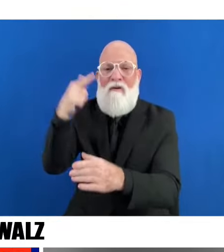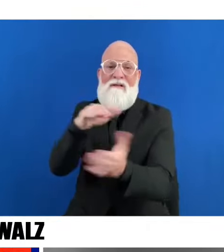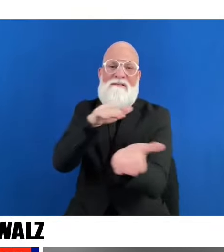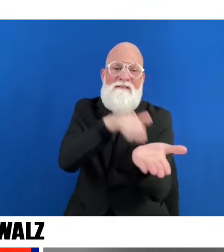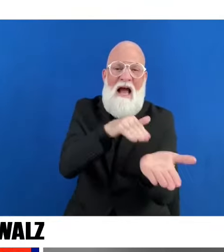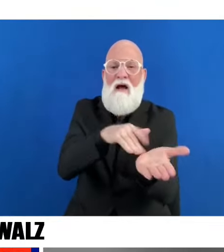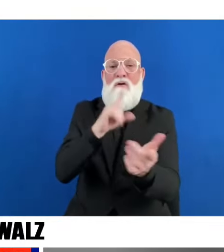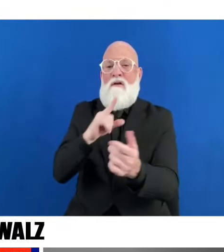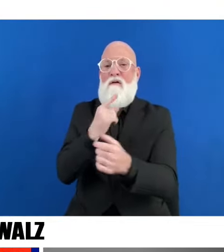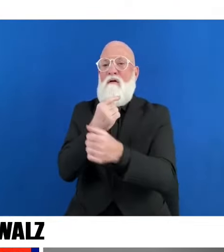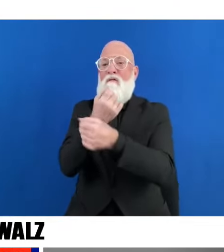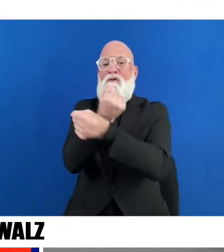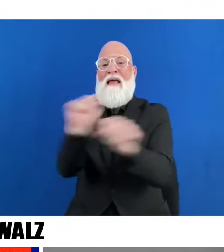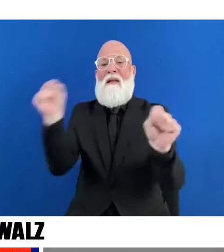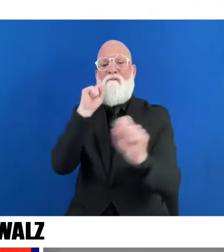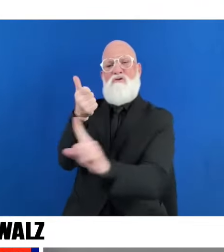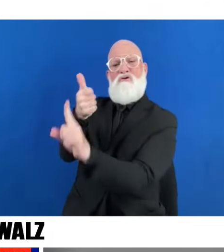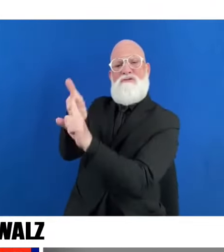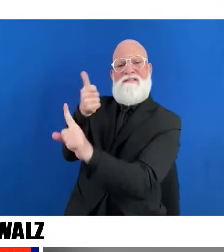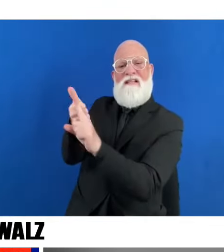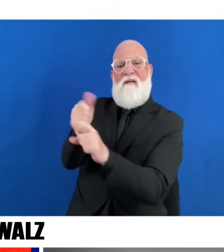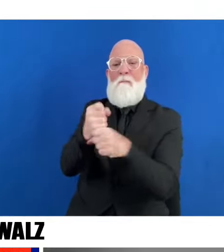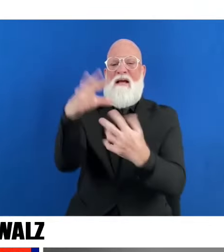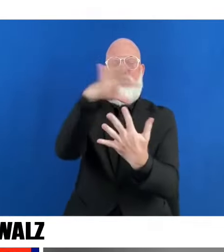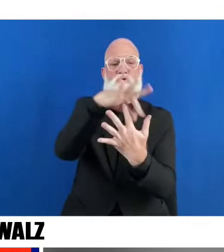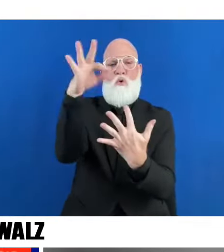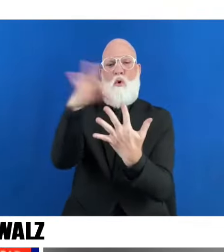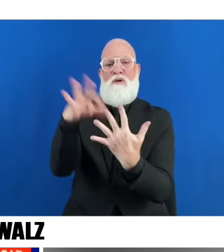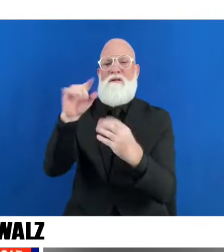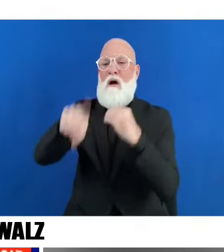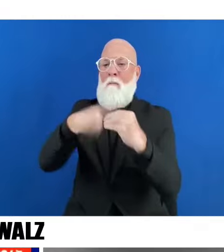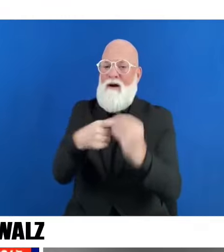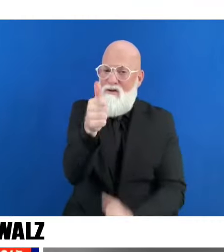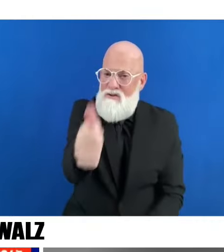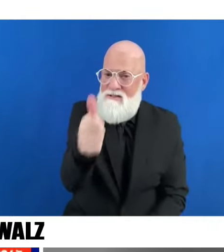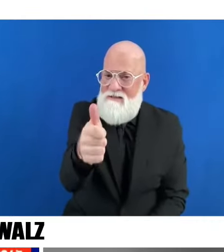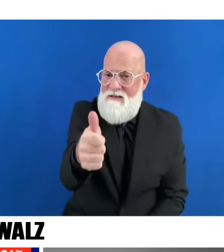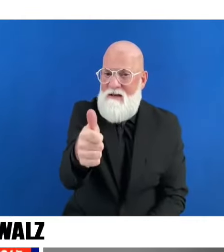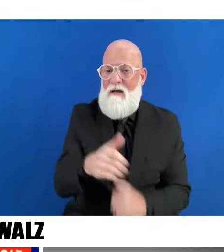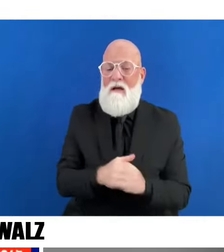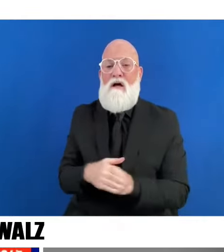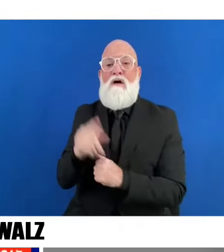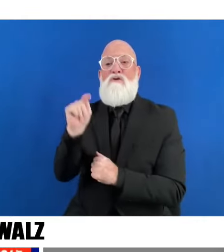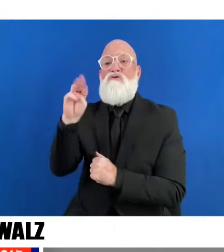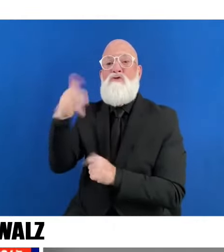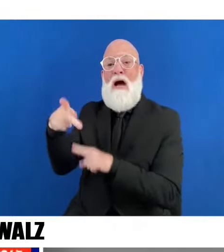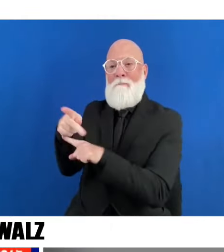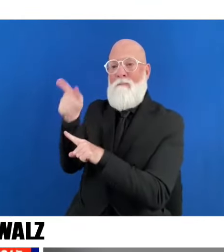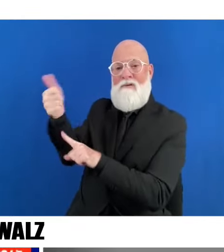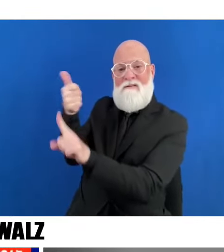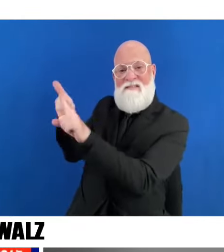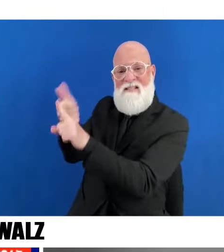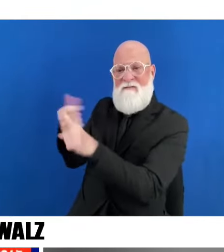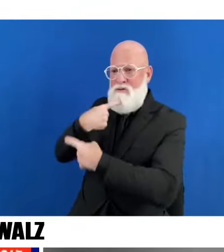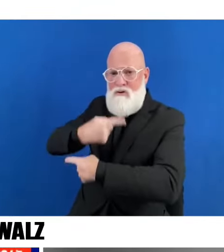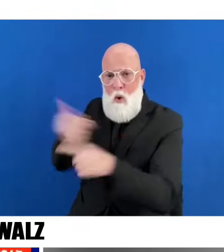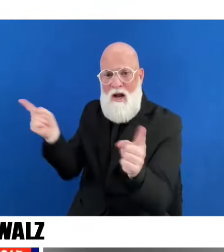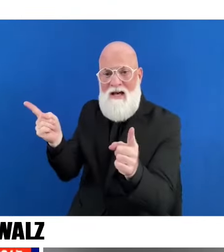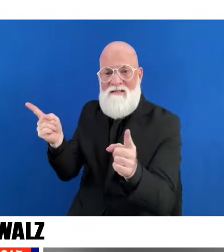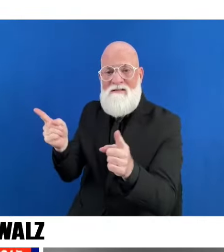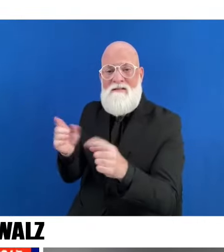us, and as Maya Angelou said, believe him when he told you that. His first inaugural address talked about American carnage, and then he spent